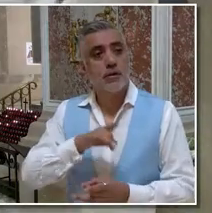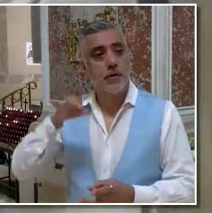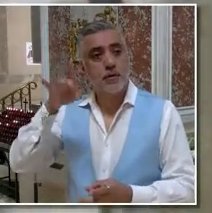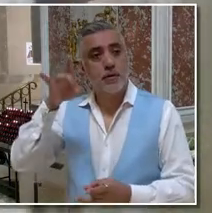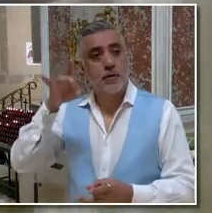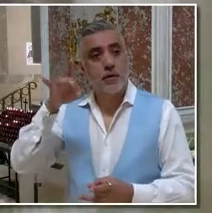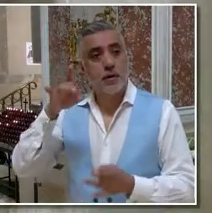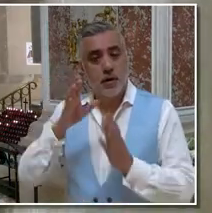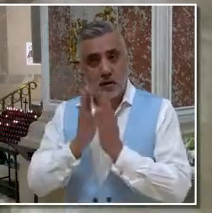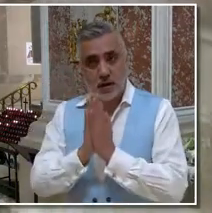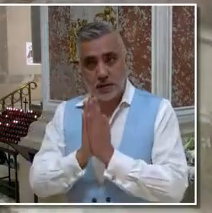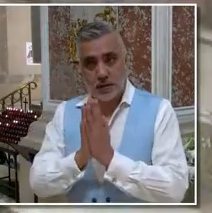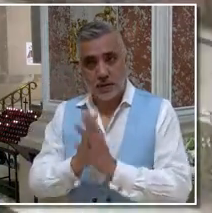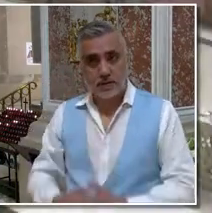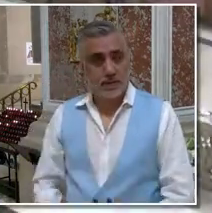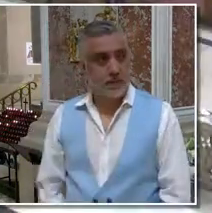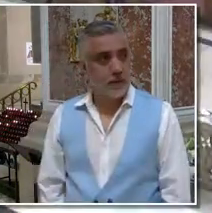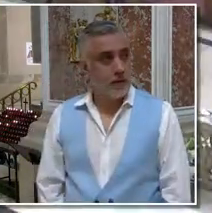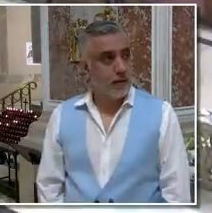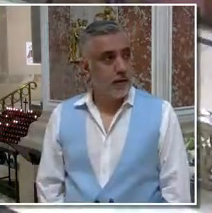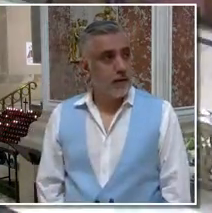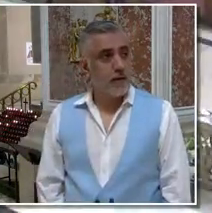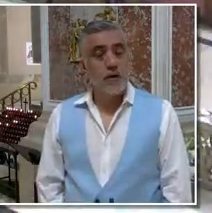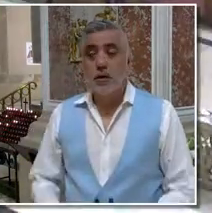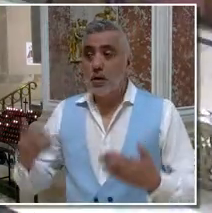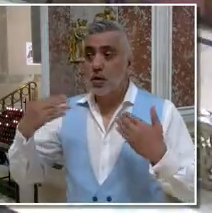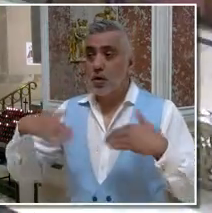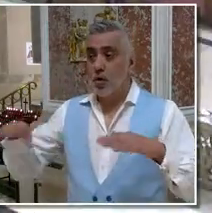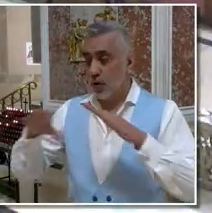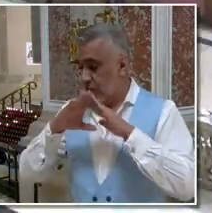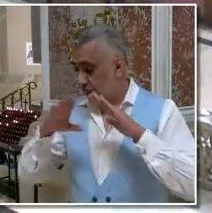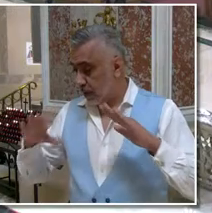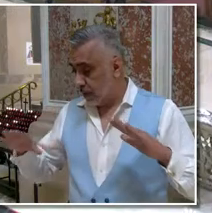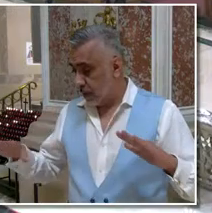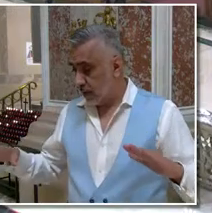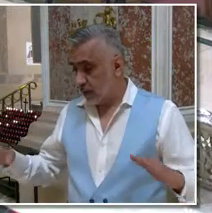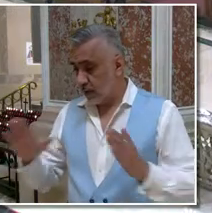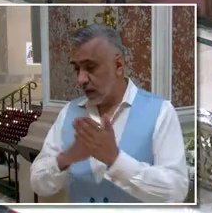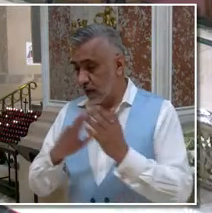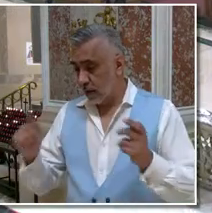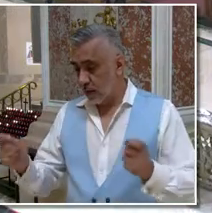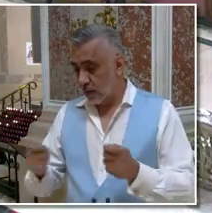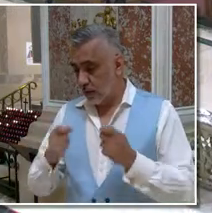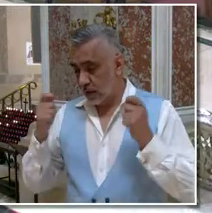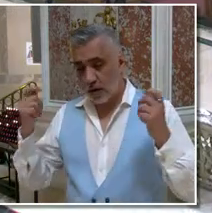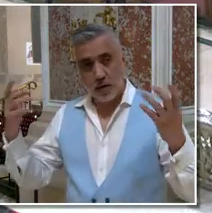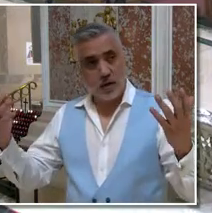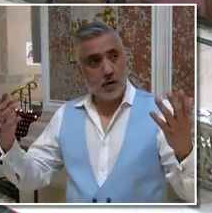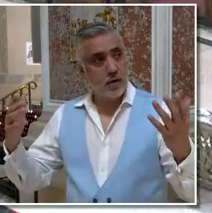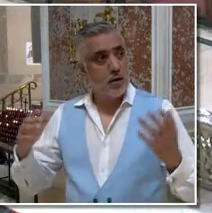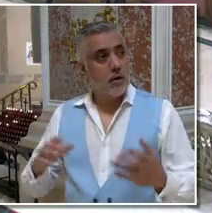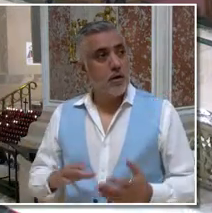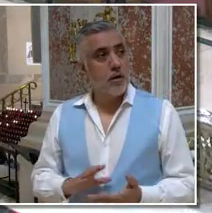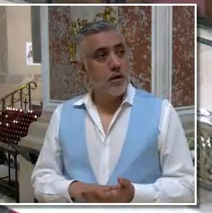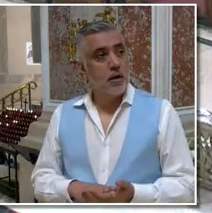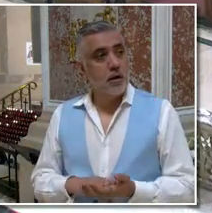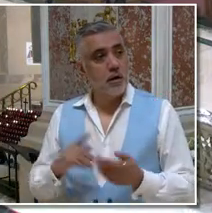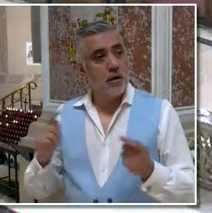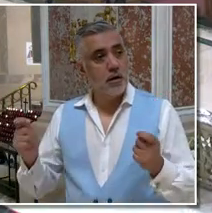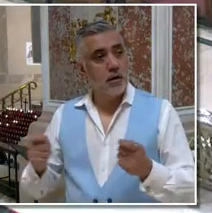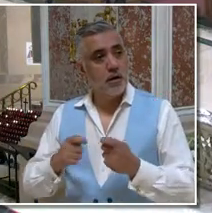Holy Spirit. Amen. Amen. Go in peace, alleluia,